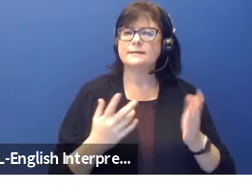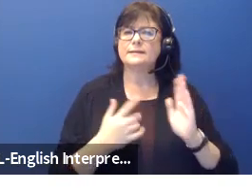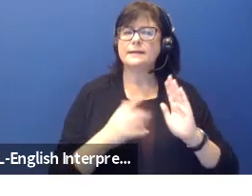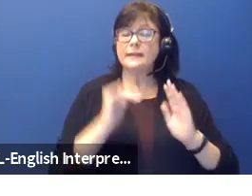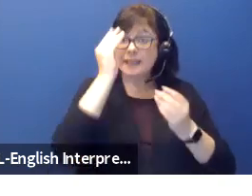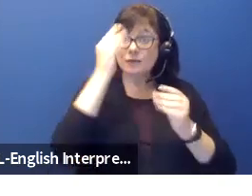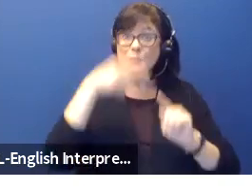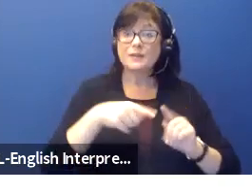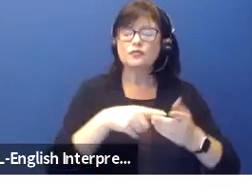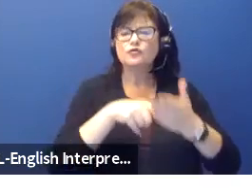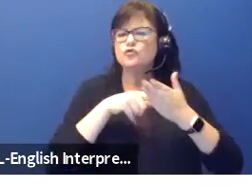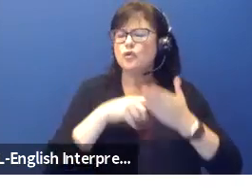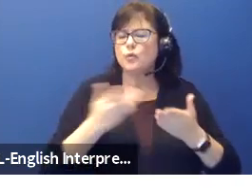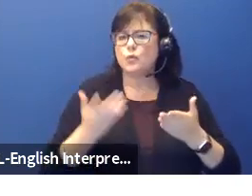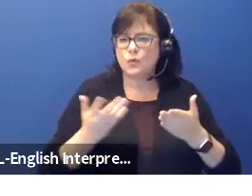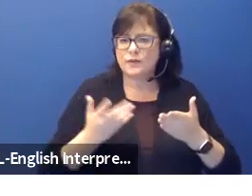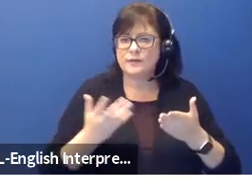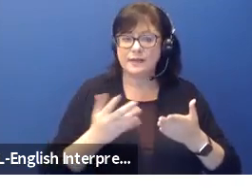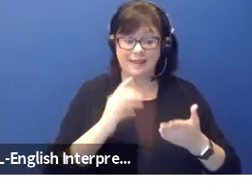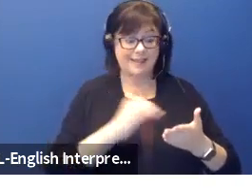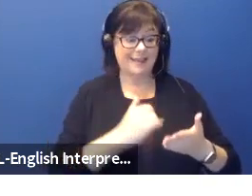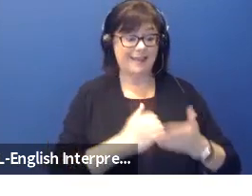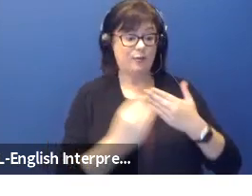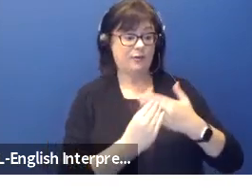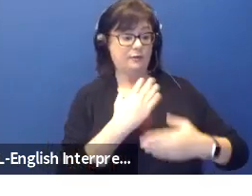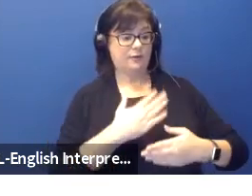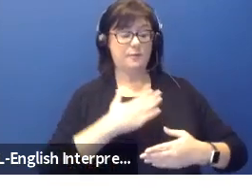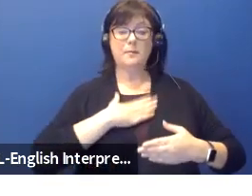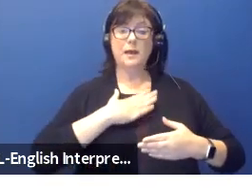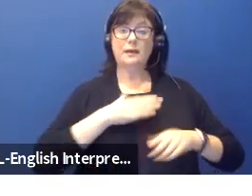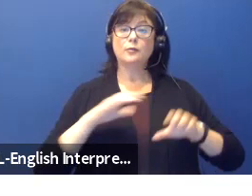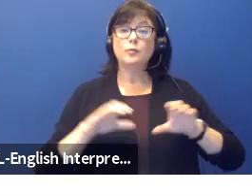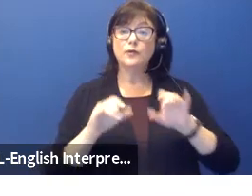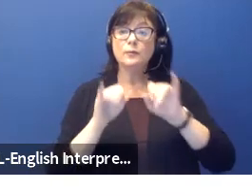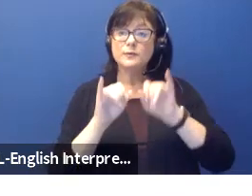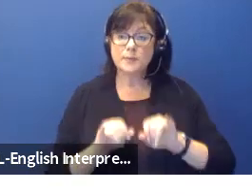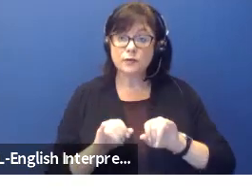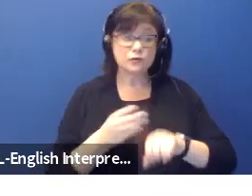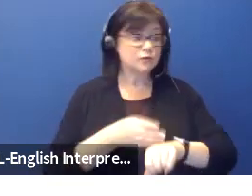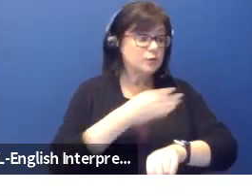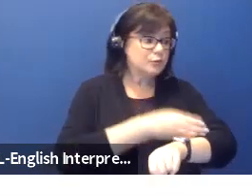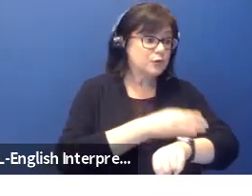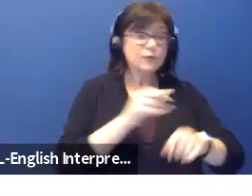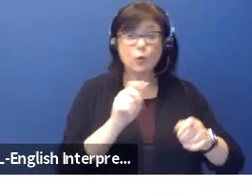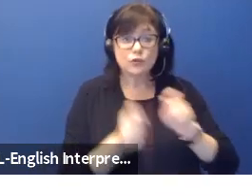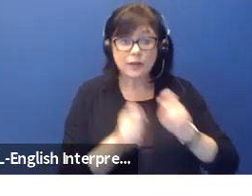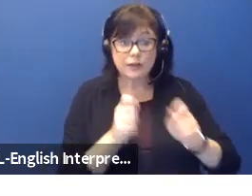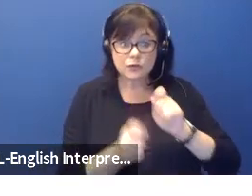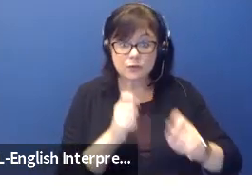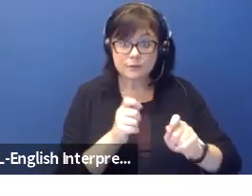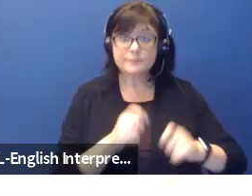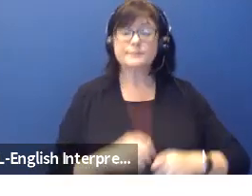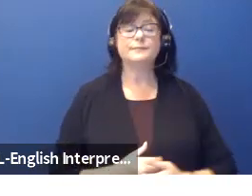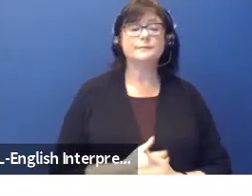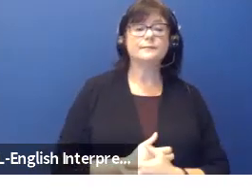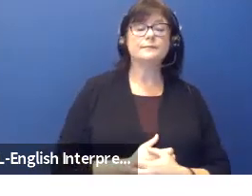enhance my performance measures and my performance around the LBS services that I'm providing through my organization?